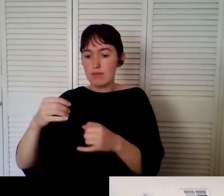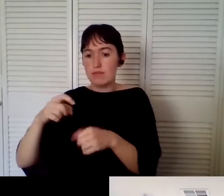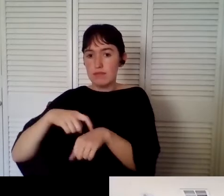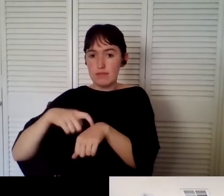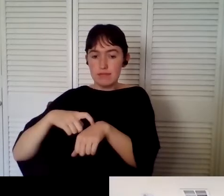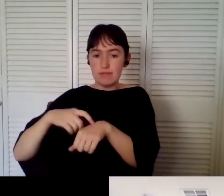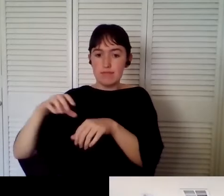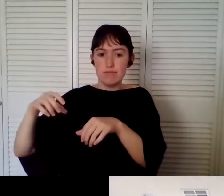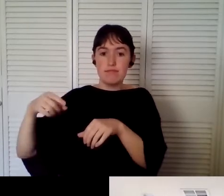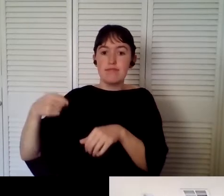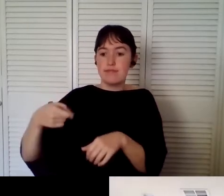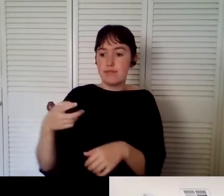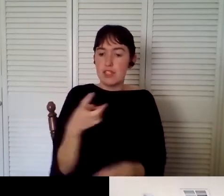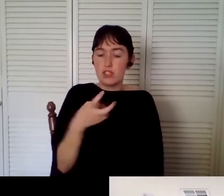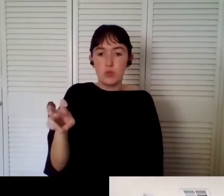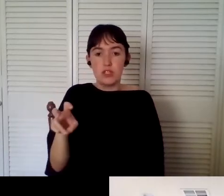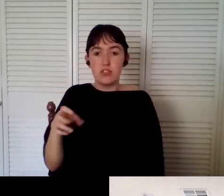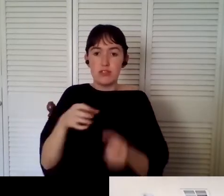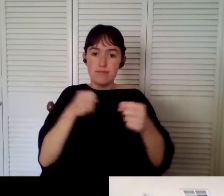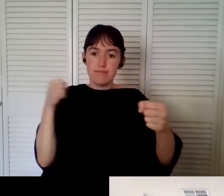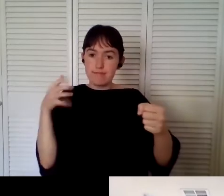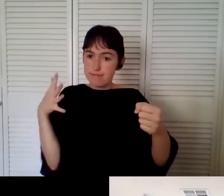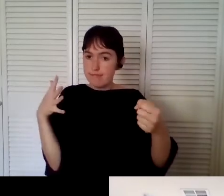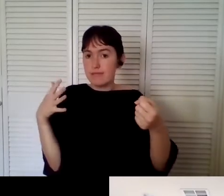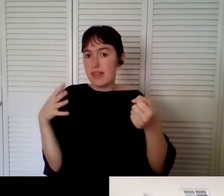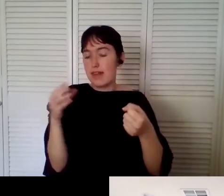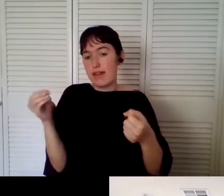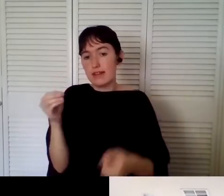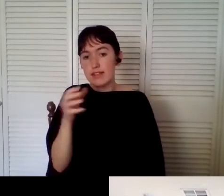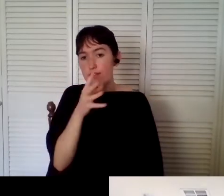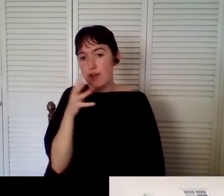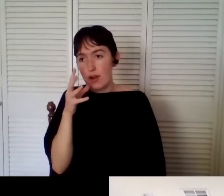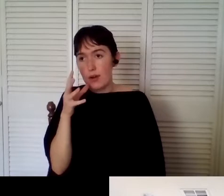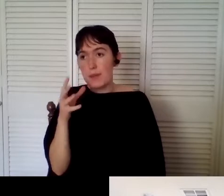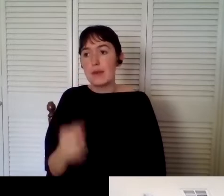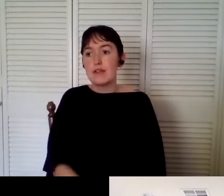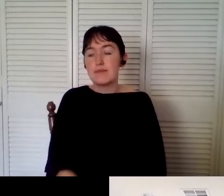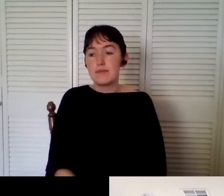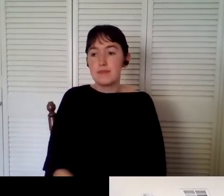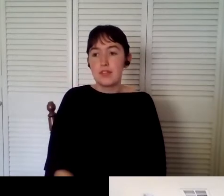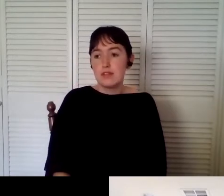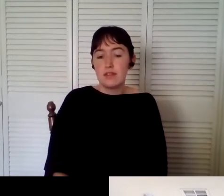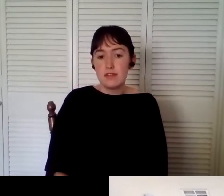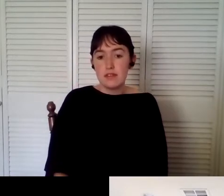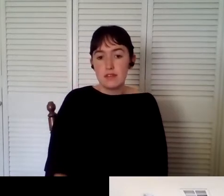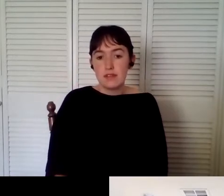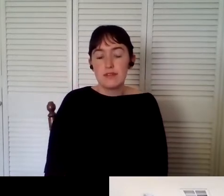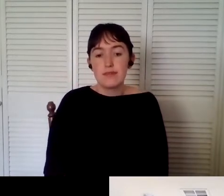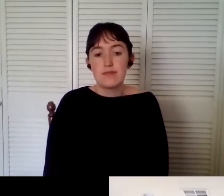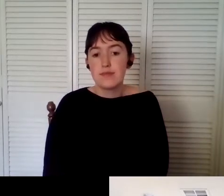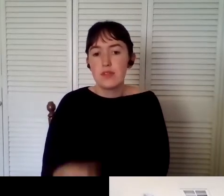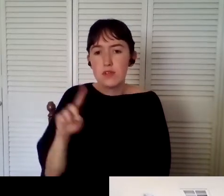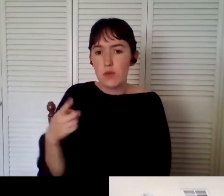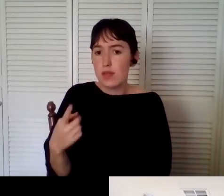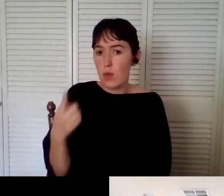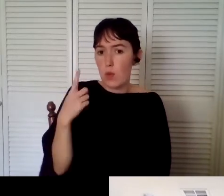switch to bow and arrows. So there's this clear link between agriculture and bow technology. And there's only one place in the world where